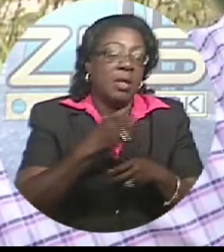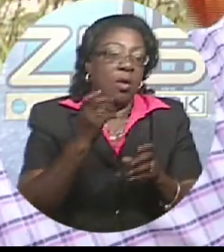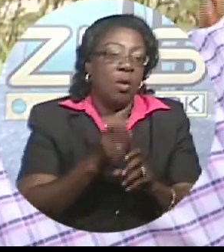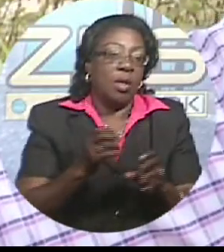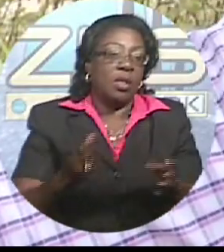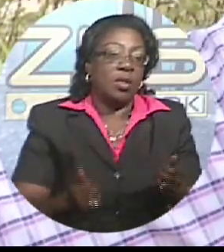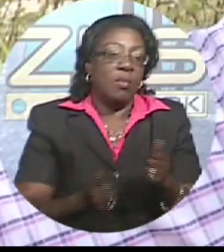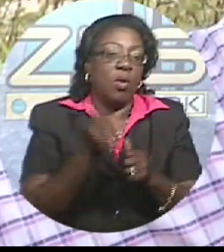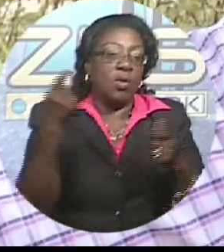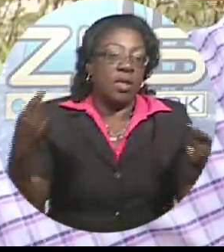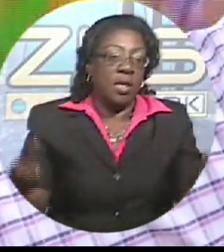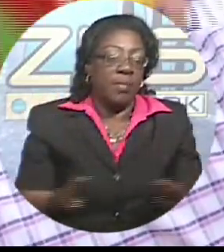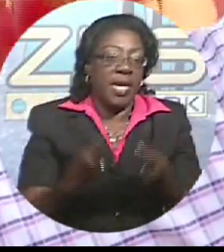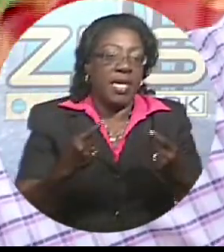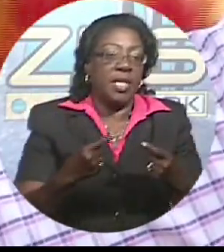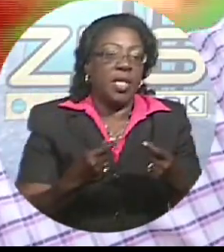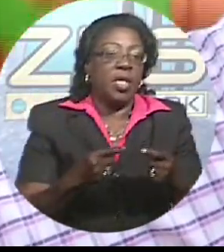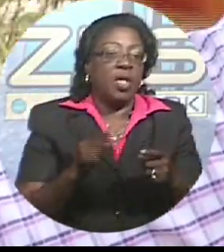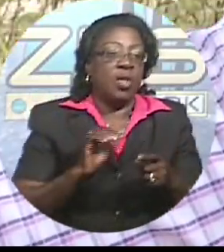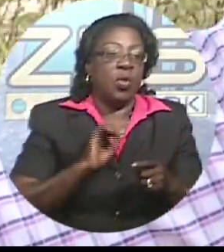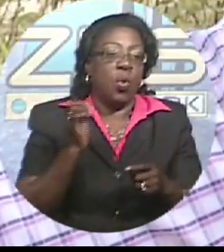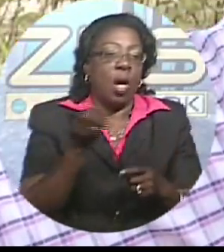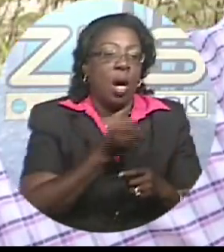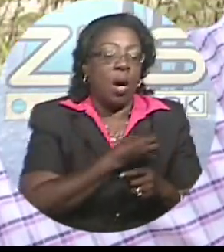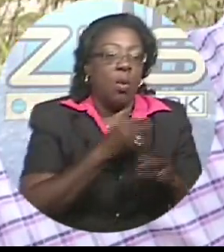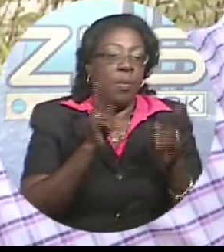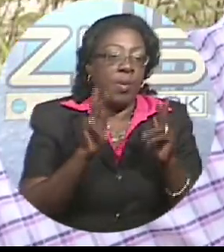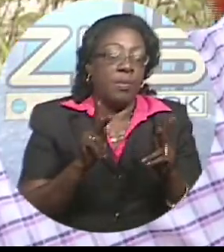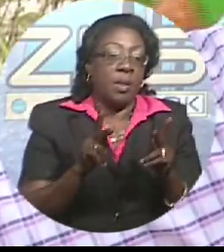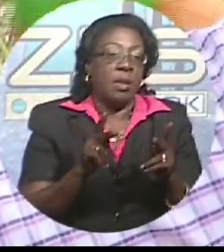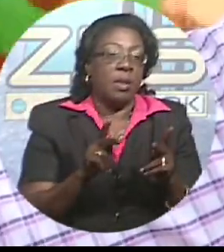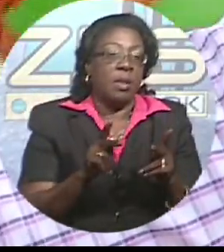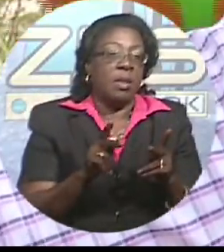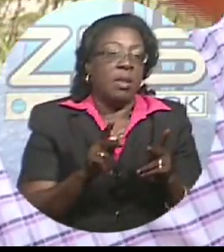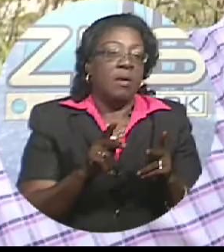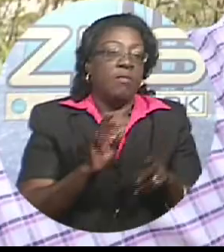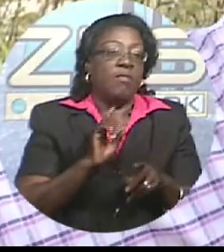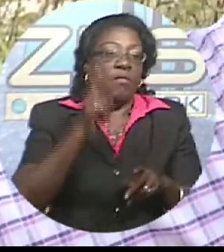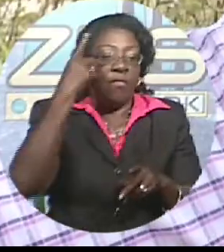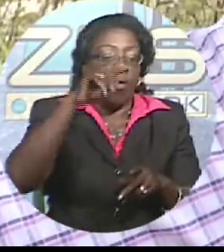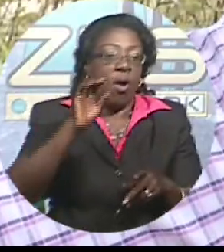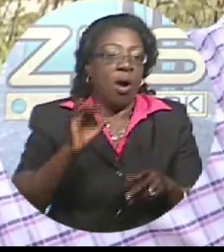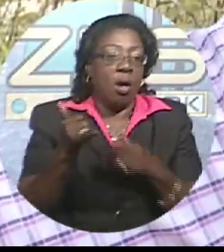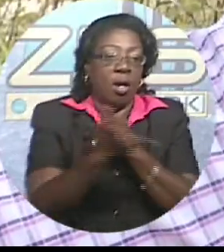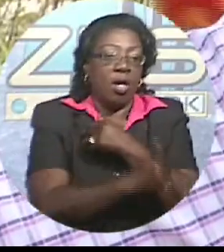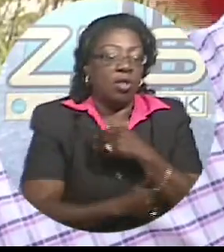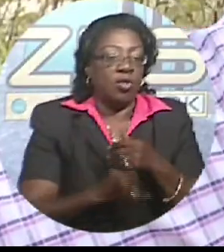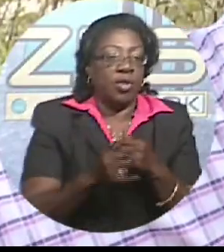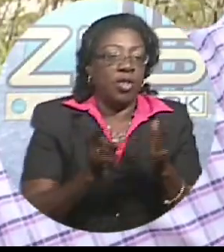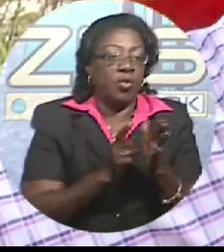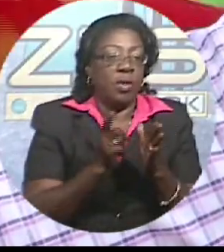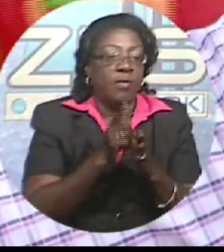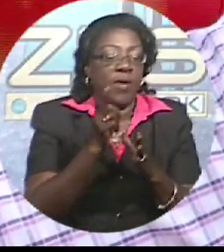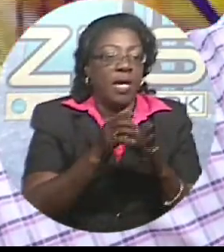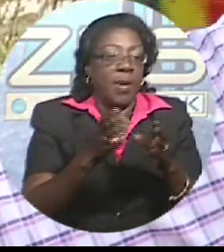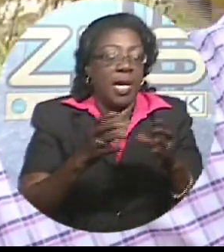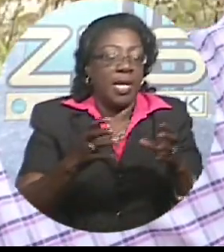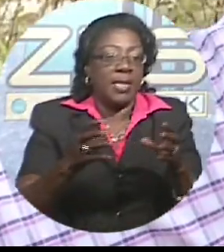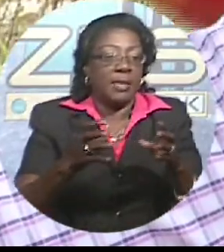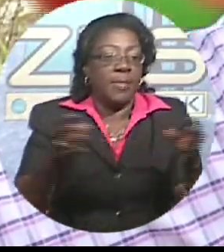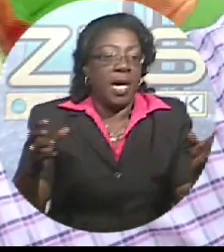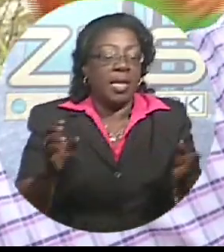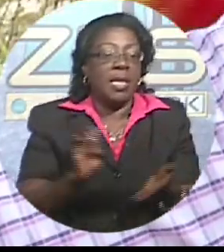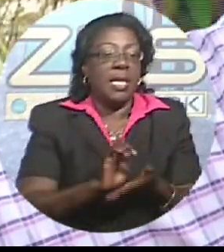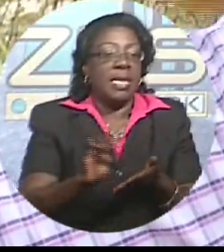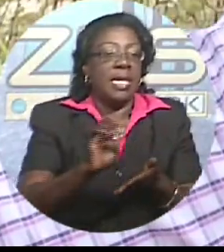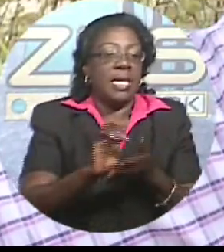insult, pain, and stress on those two groups. Because for a country to develop and expand, for economic growth and